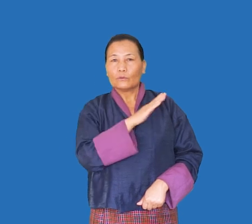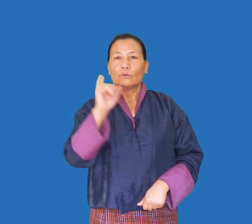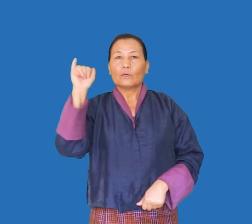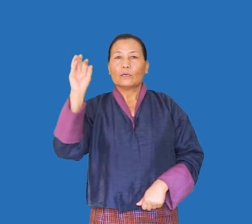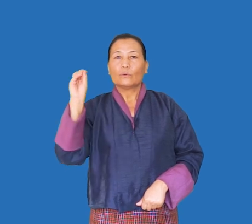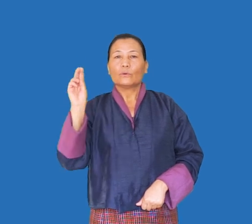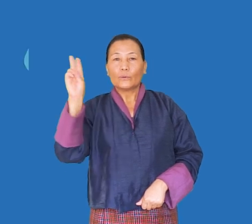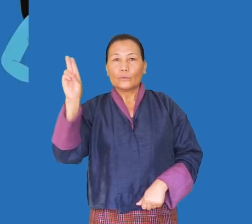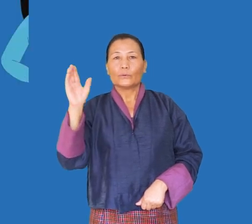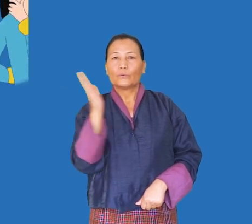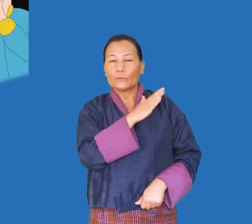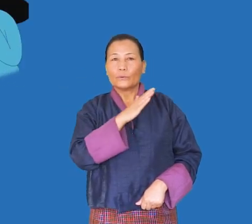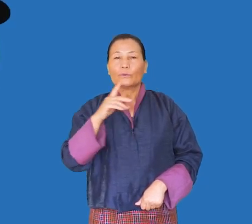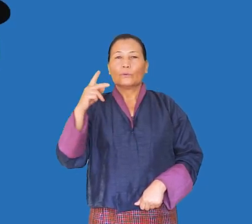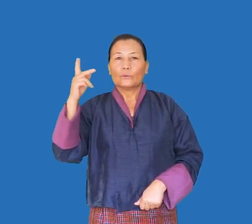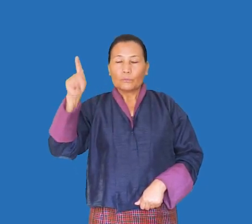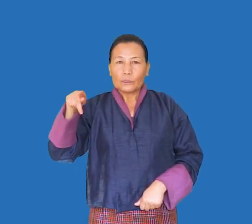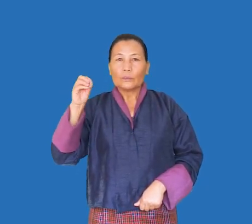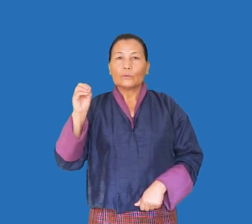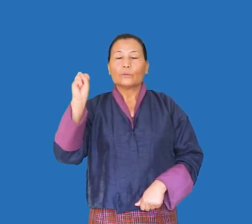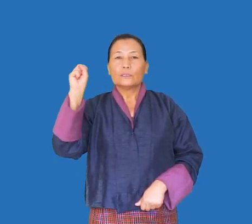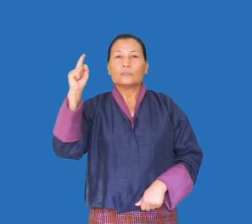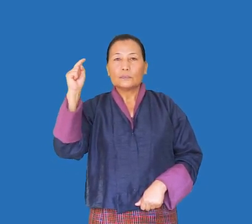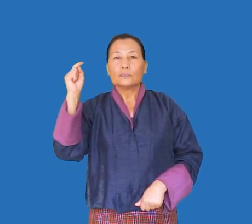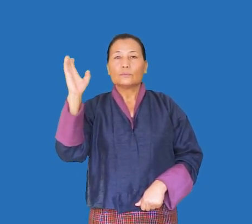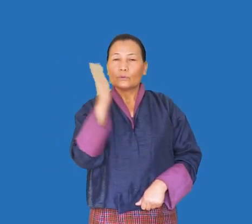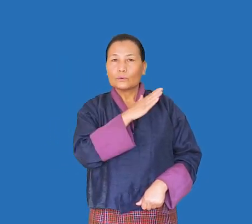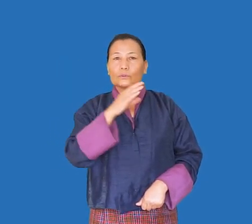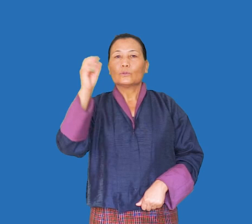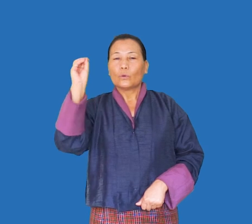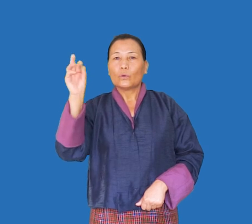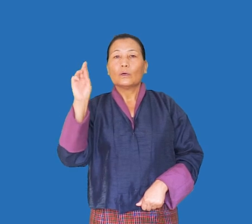Think before you post or text.